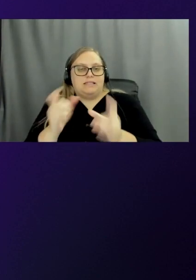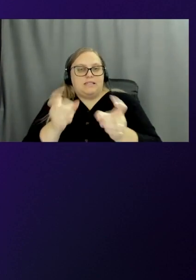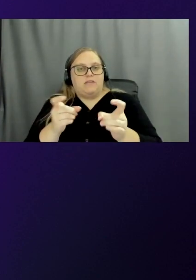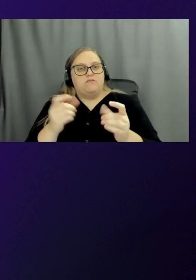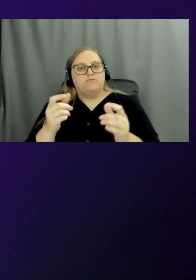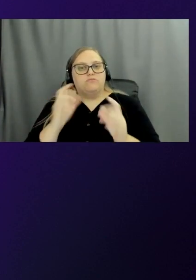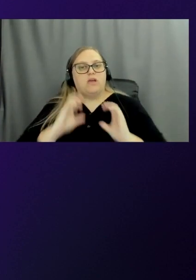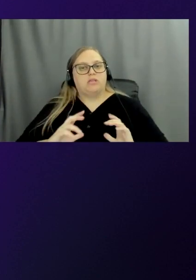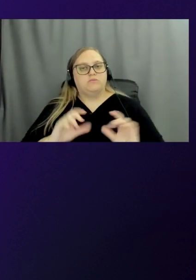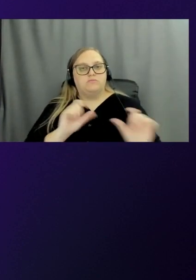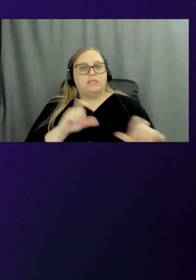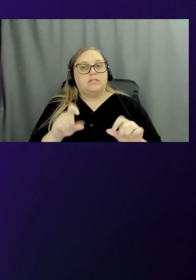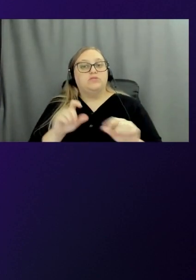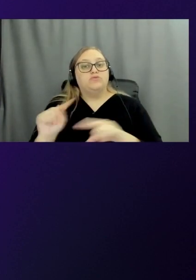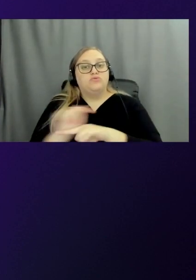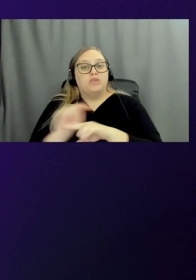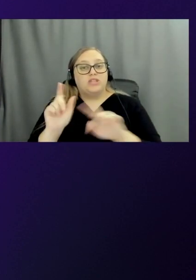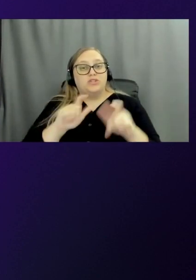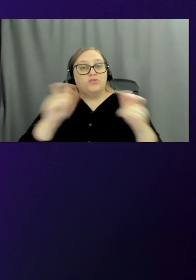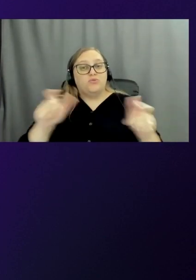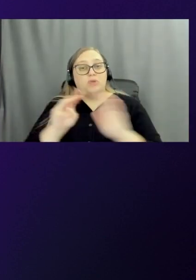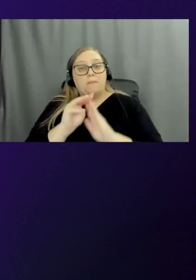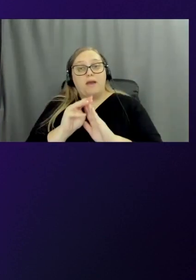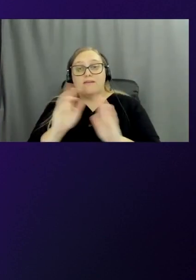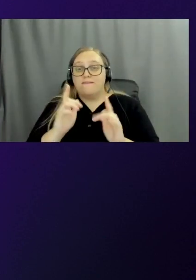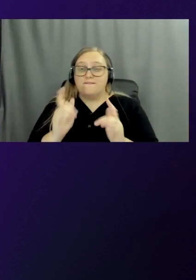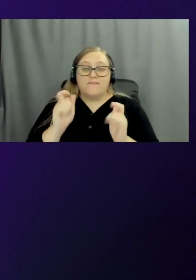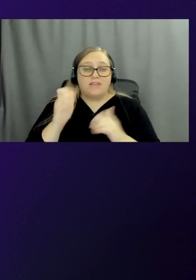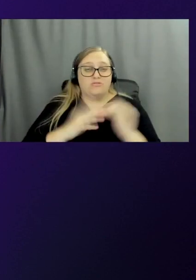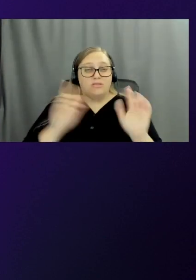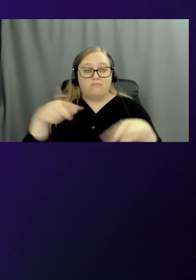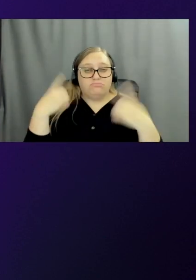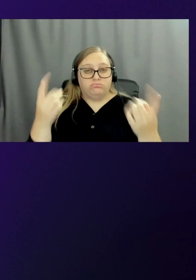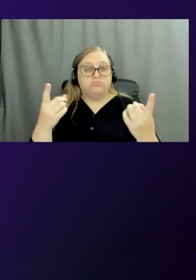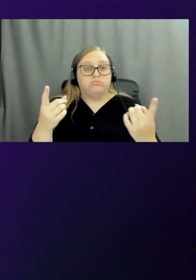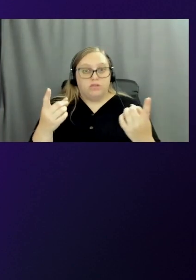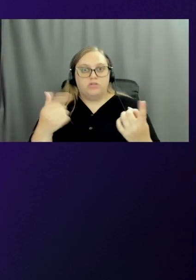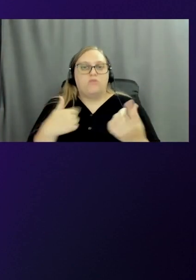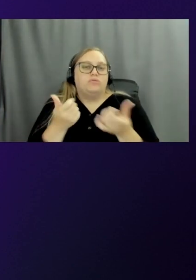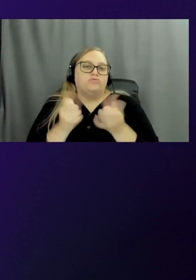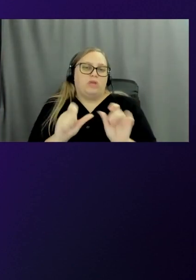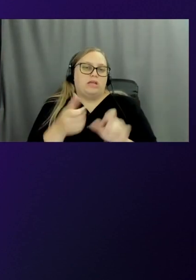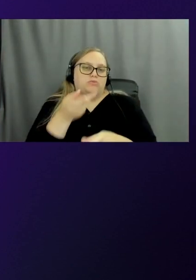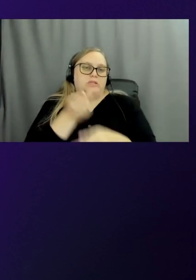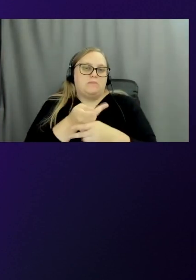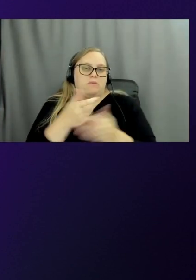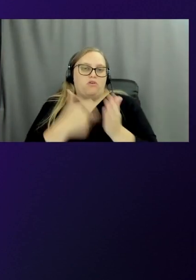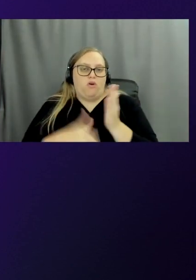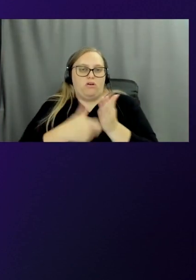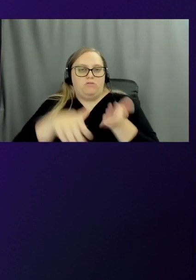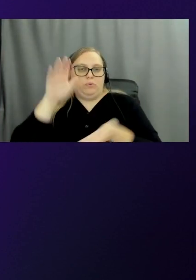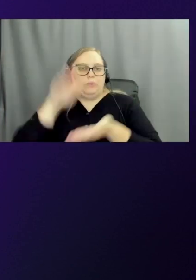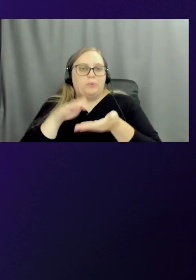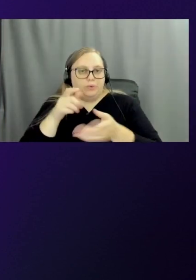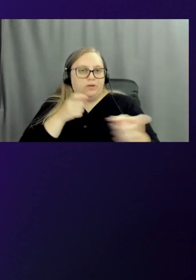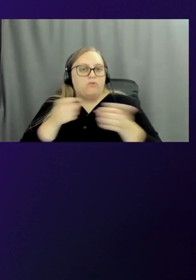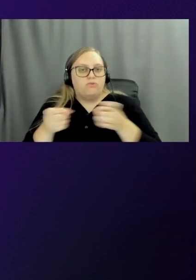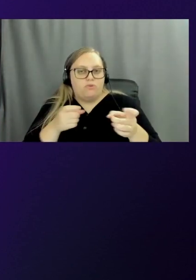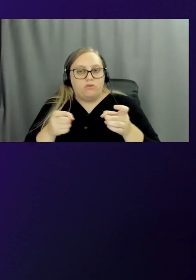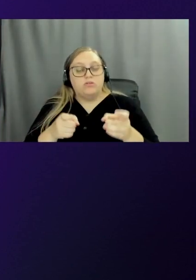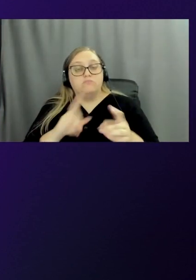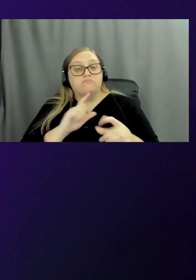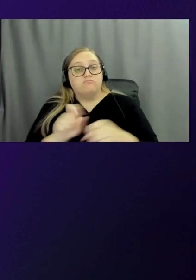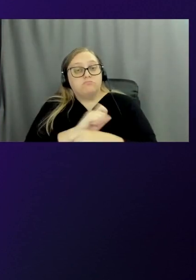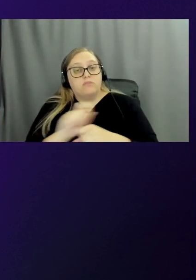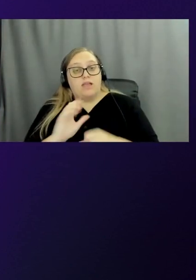models faster than ever before, while trying to keep costs under control. In fact, some of our customers are seeing